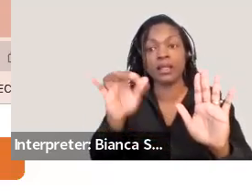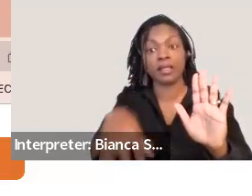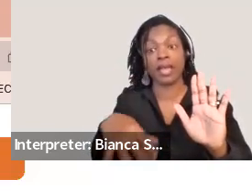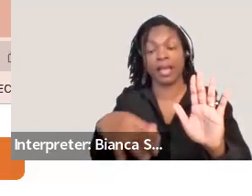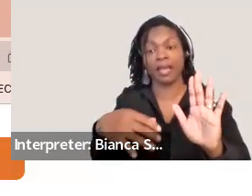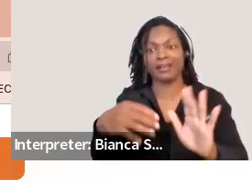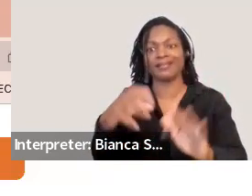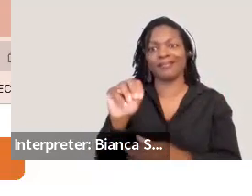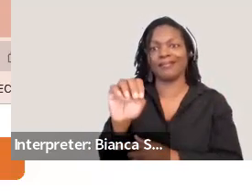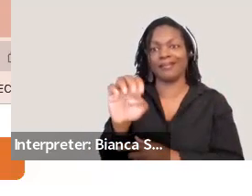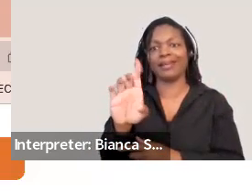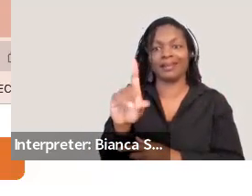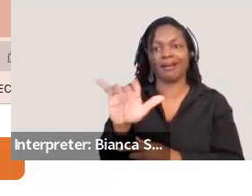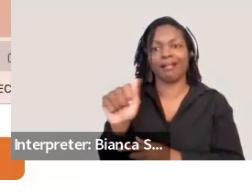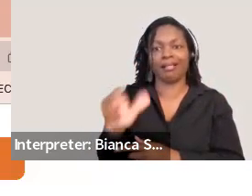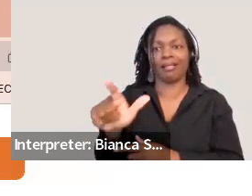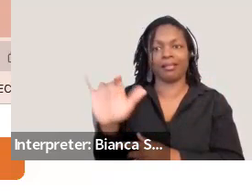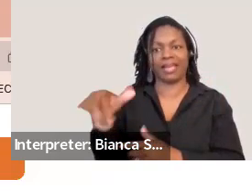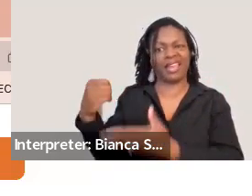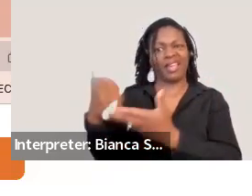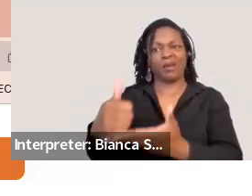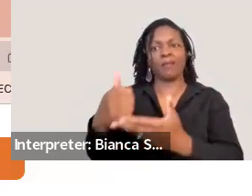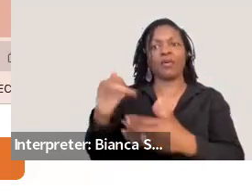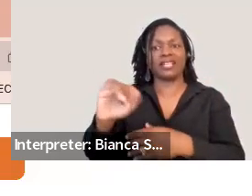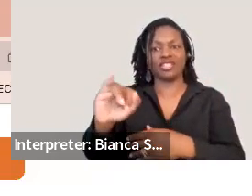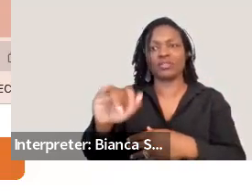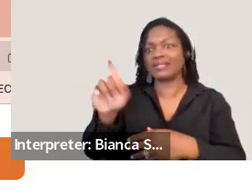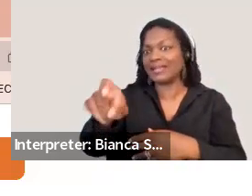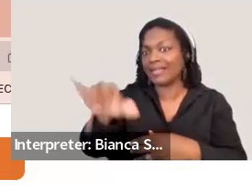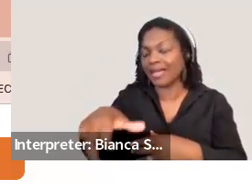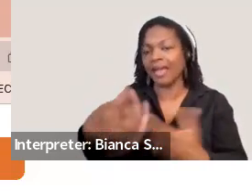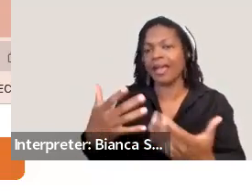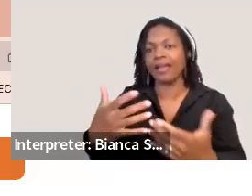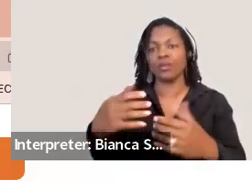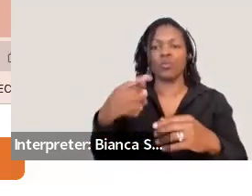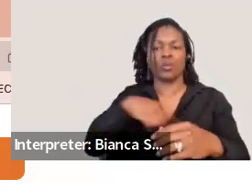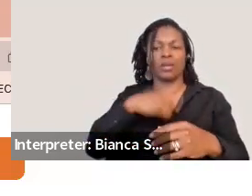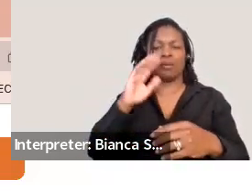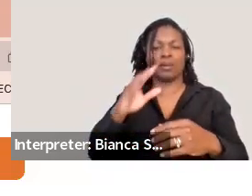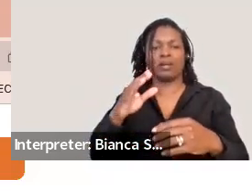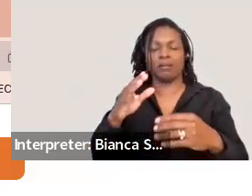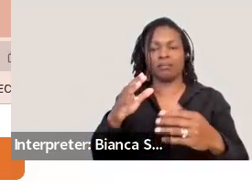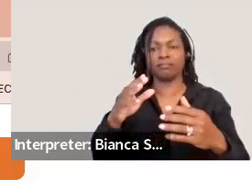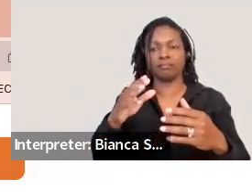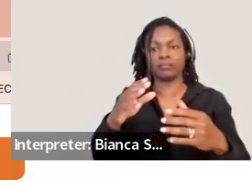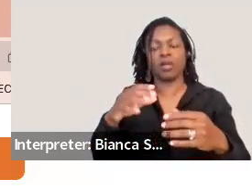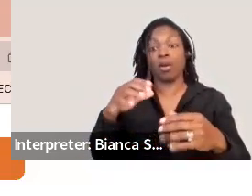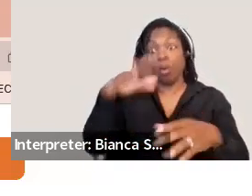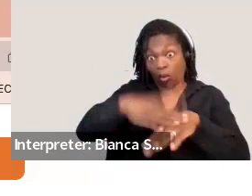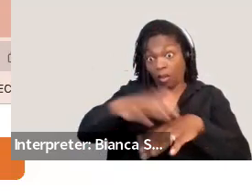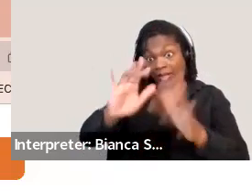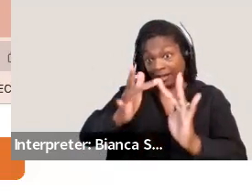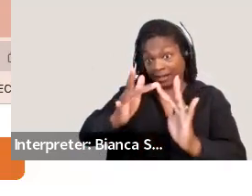that will narrow the results down to just those. So you don't have to keep calling. Right. And so Mass Health